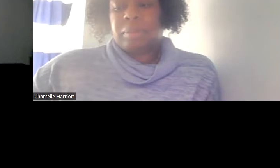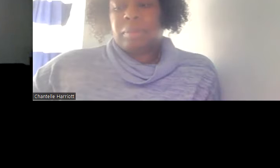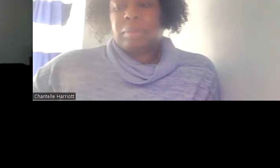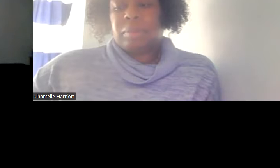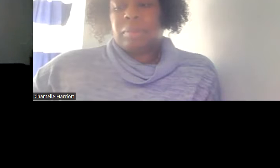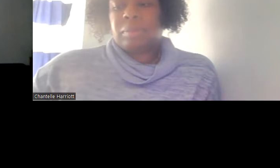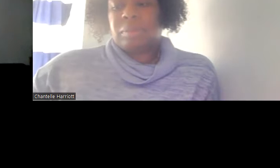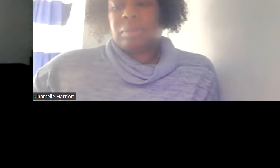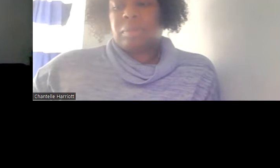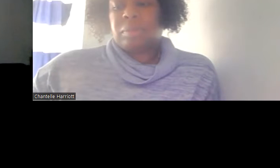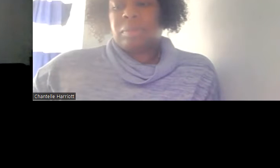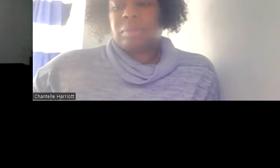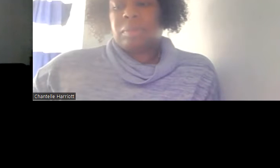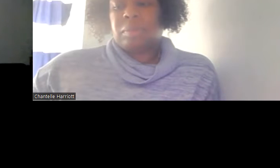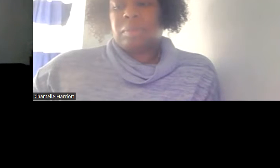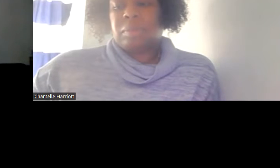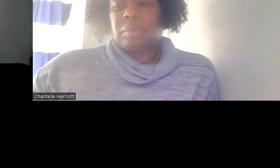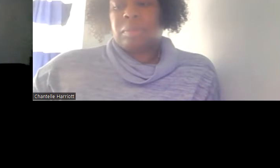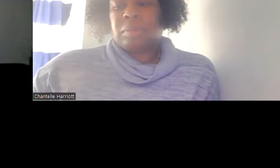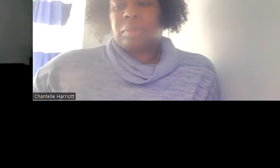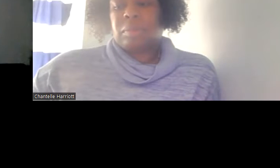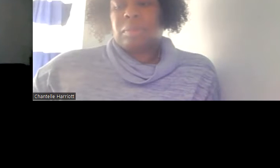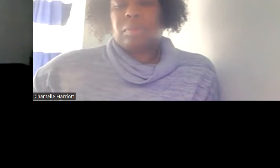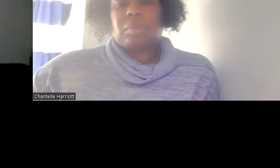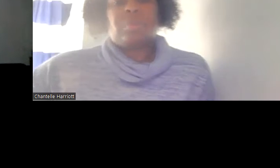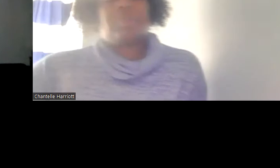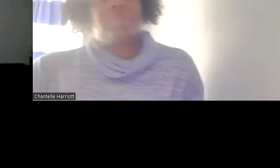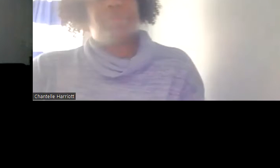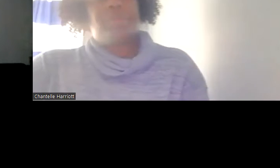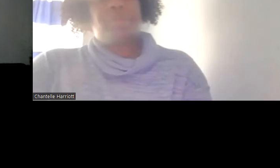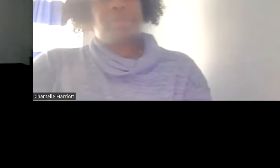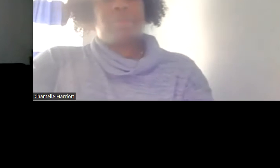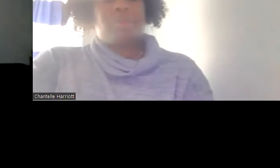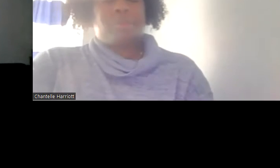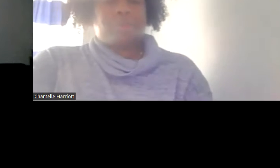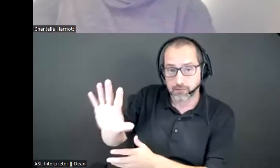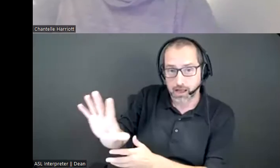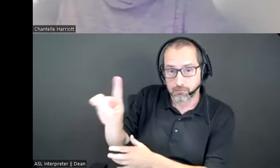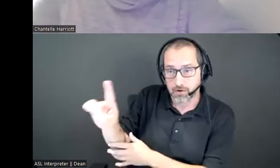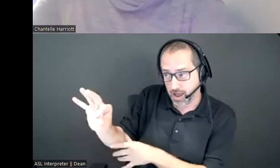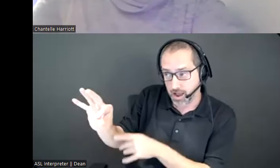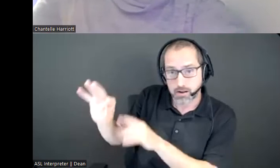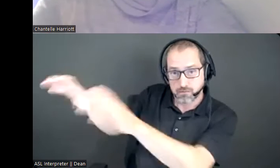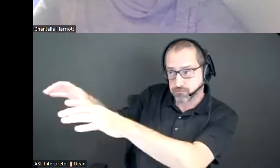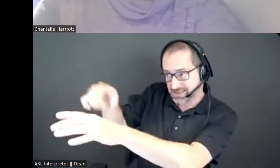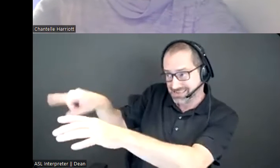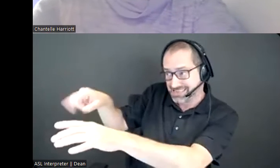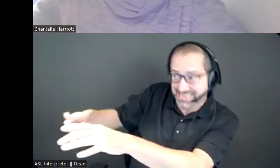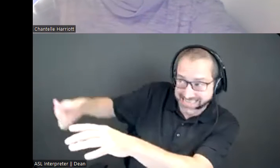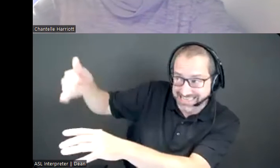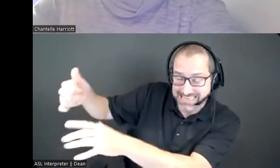this. And I'm talking about the directors of the 519. But here I am, a